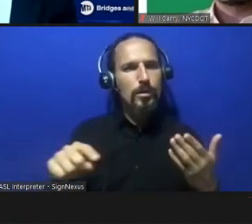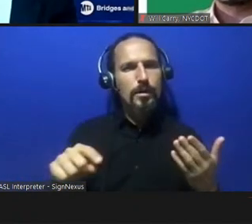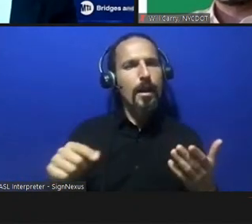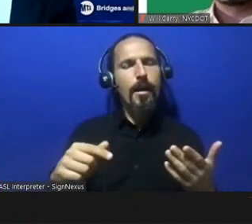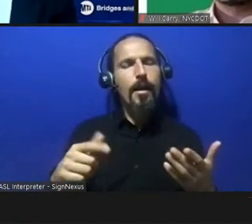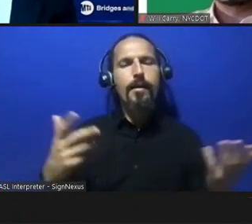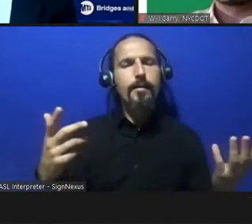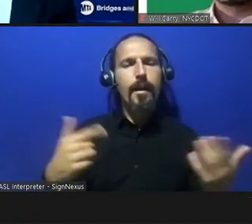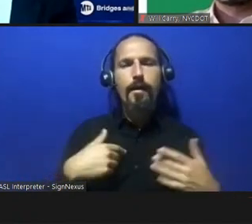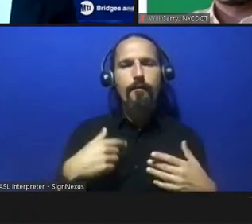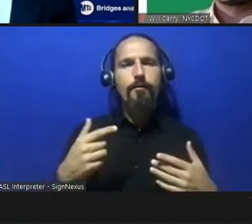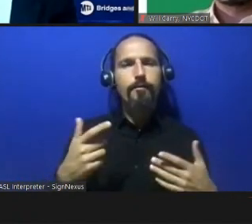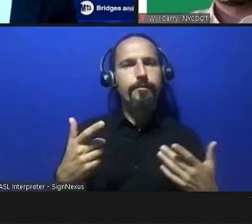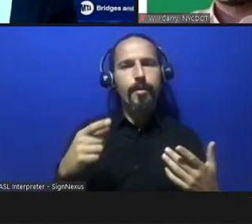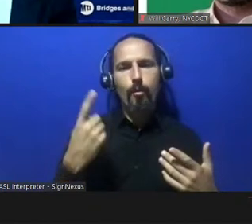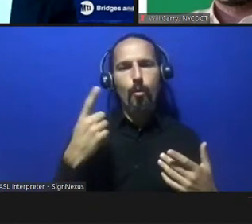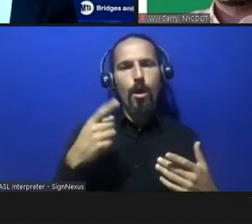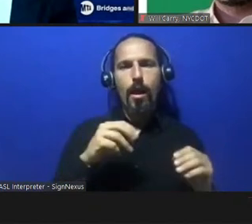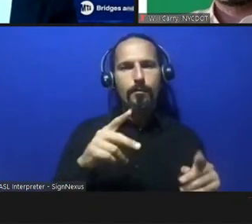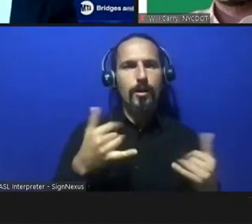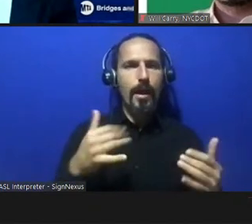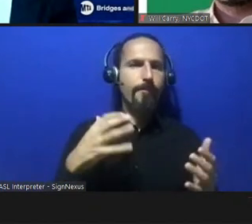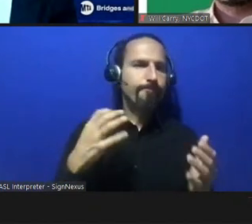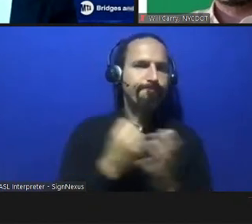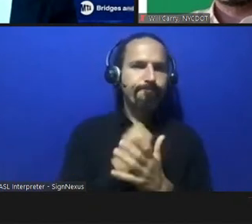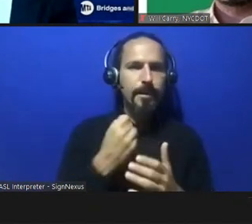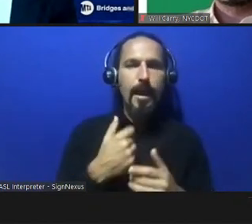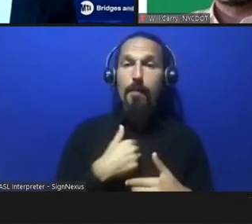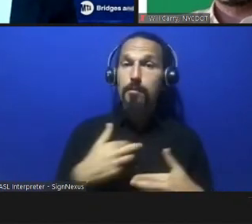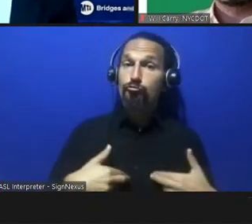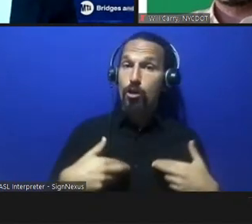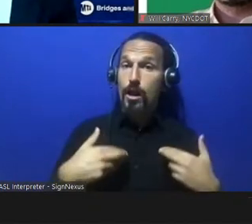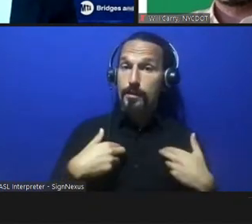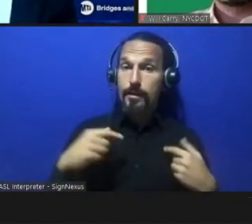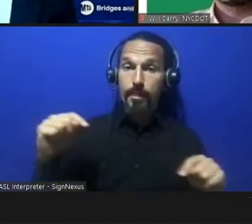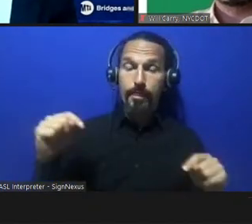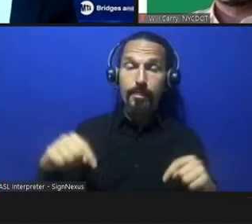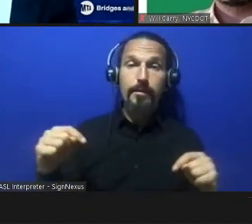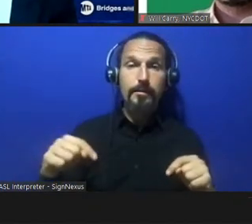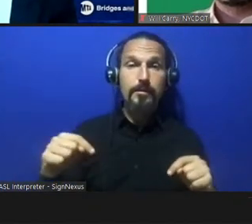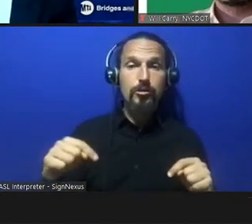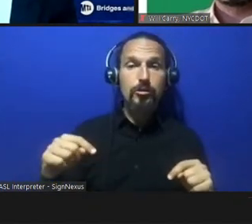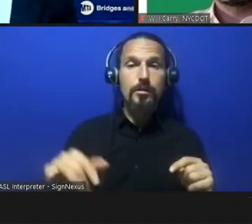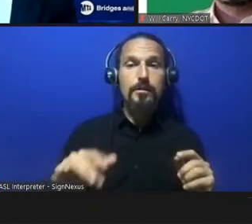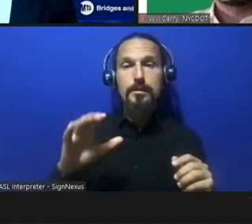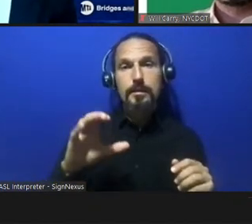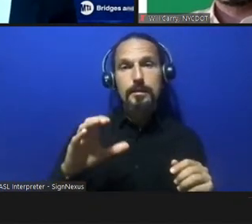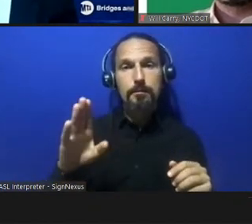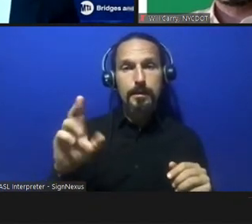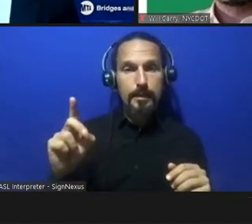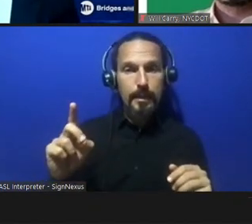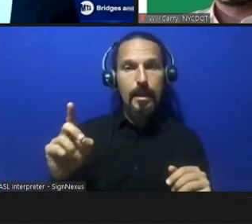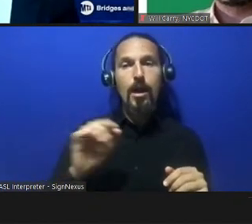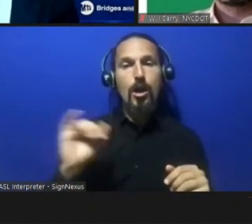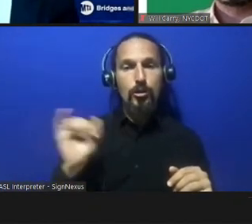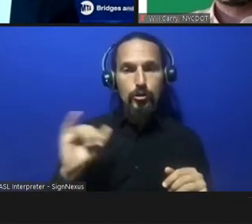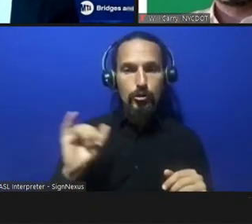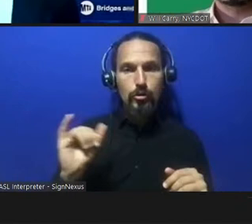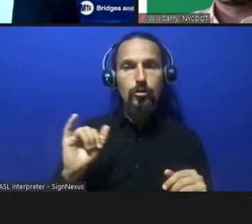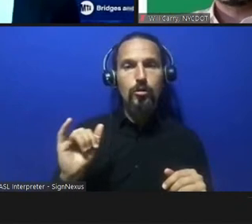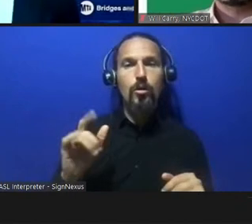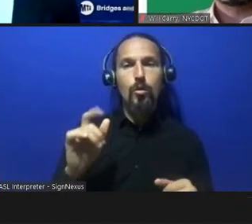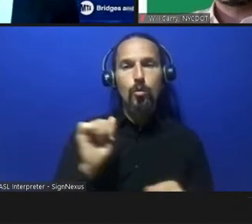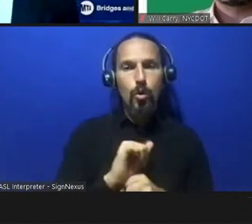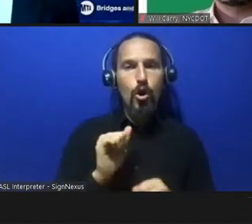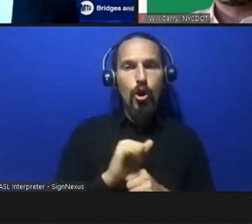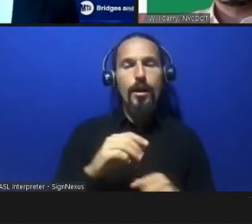had i am both a resident of this central business district as well as work in